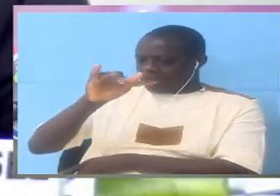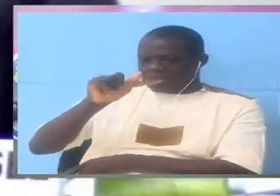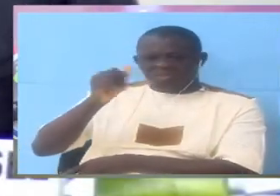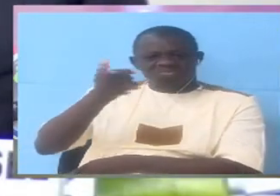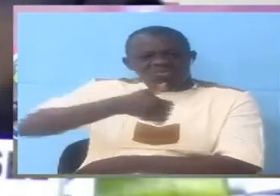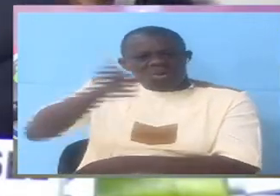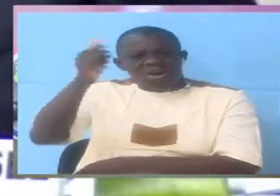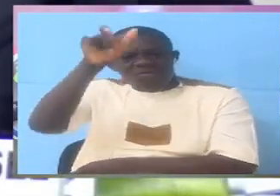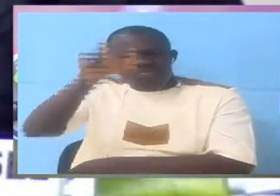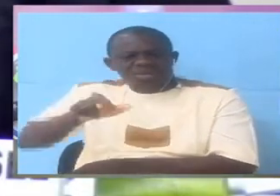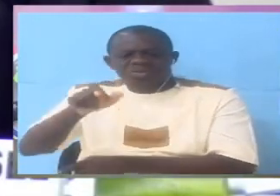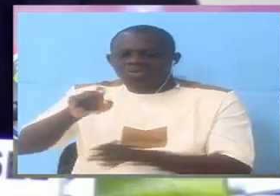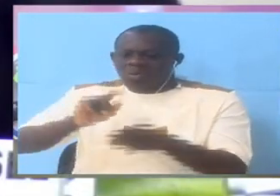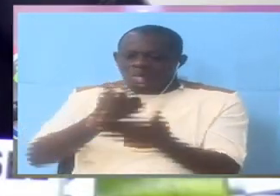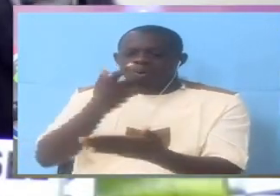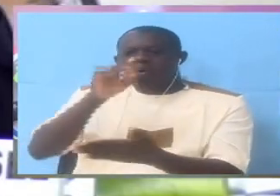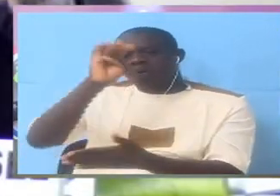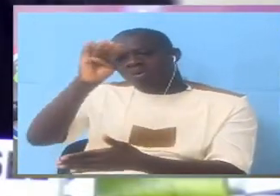Why wouldn't they name